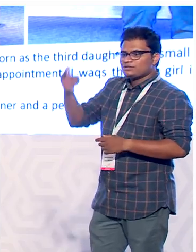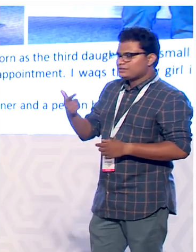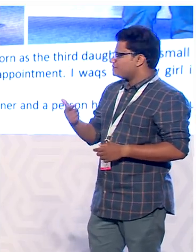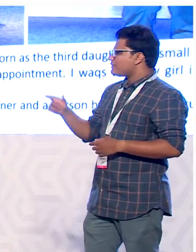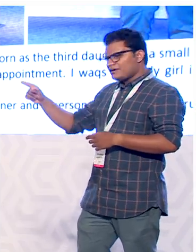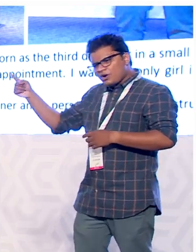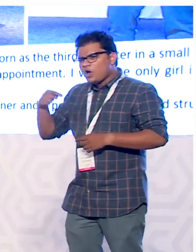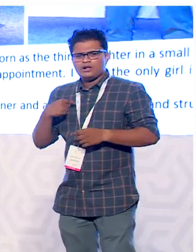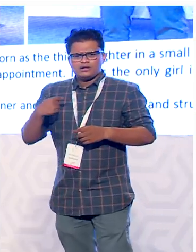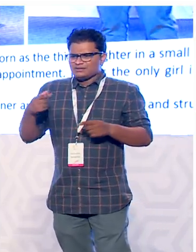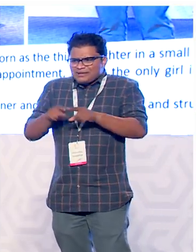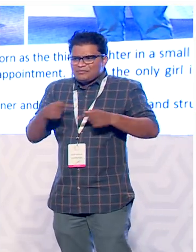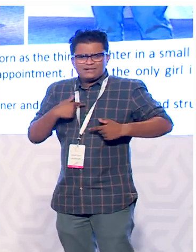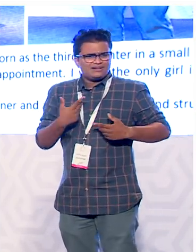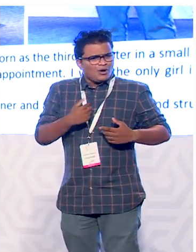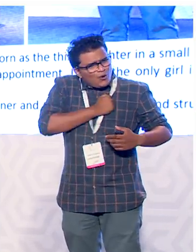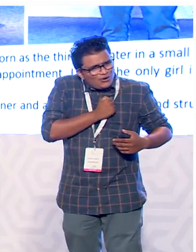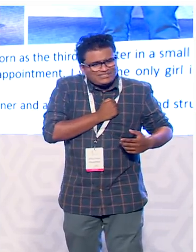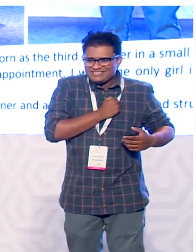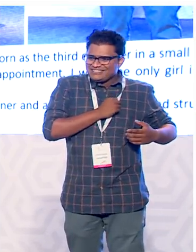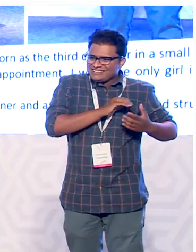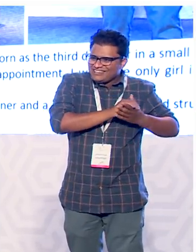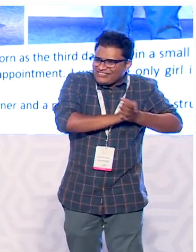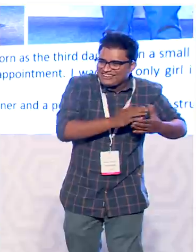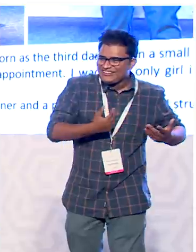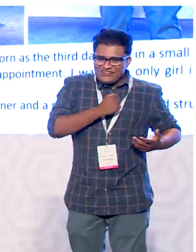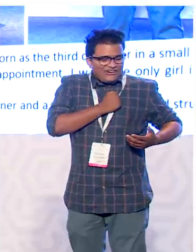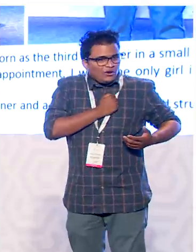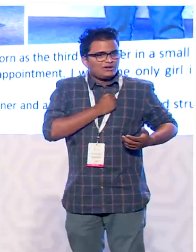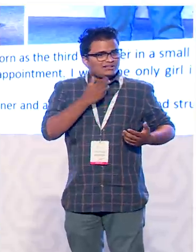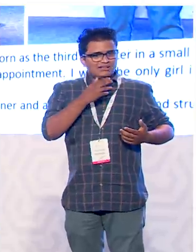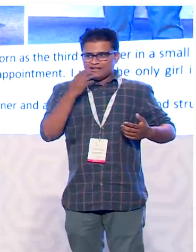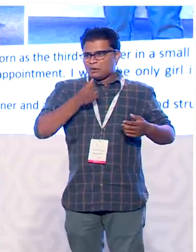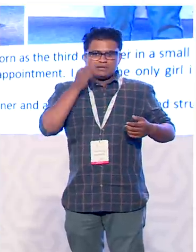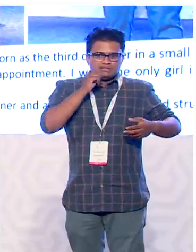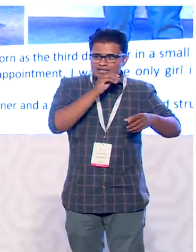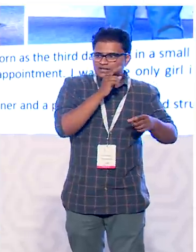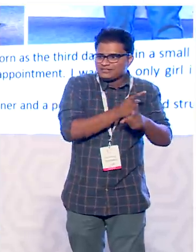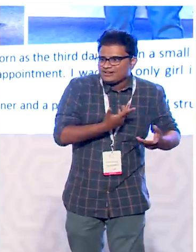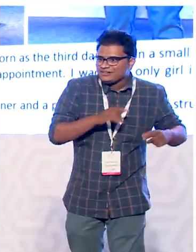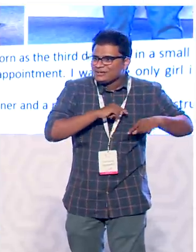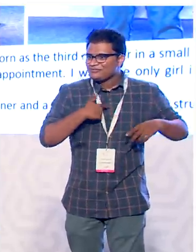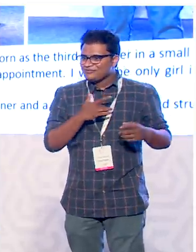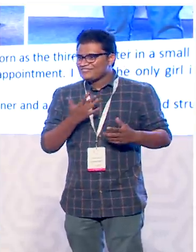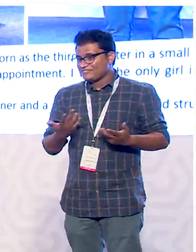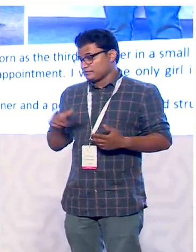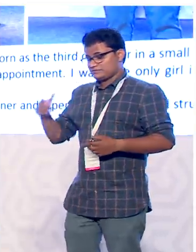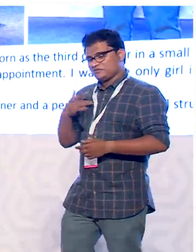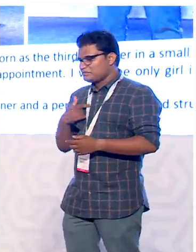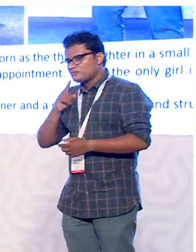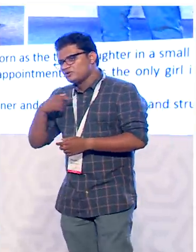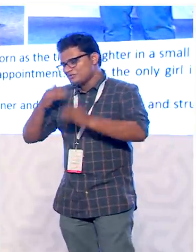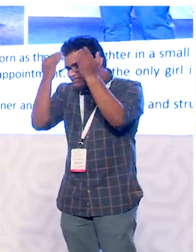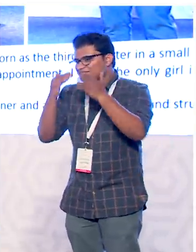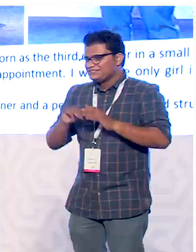own friend. So all of them were eager to teach me. So I think I was really blessed. And